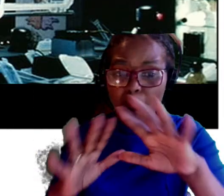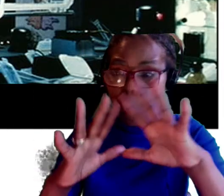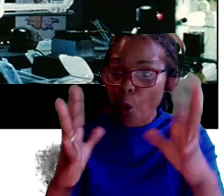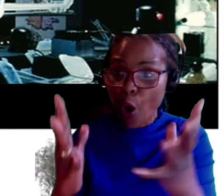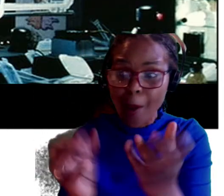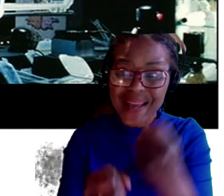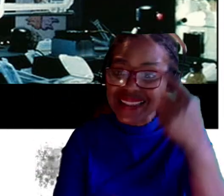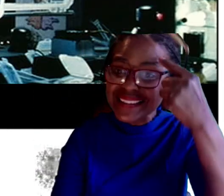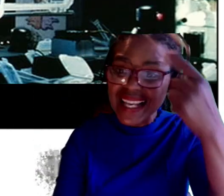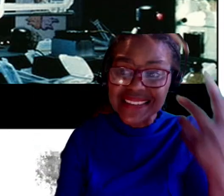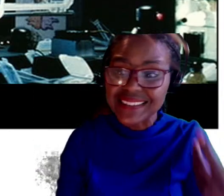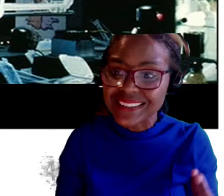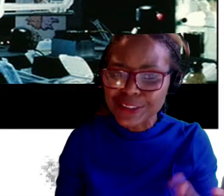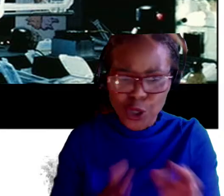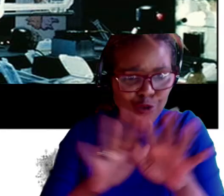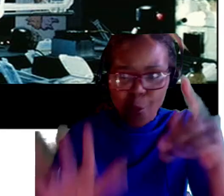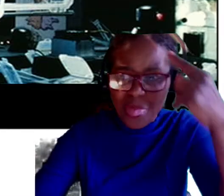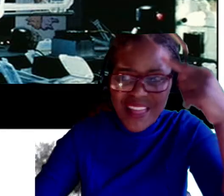stop to think about it.